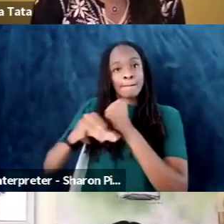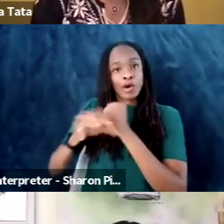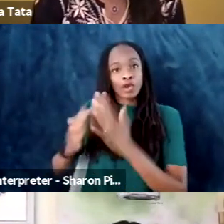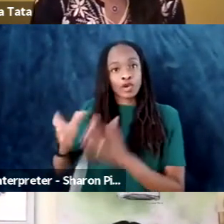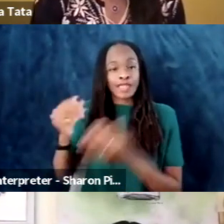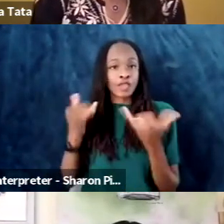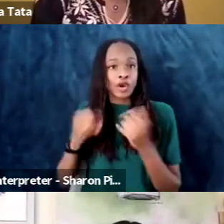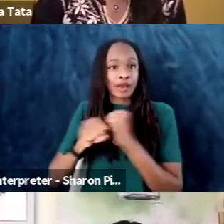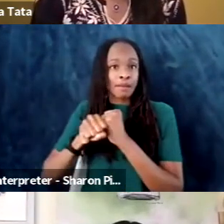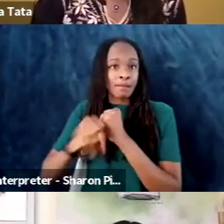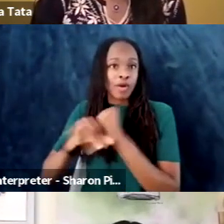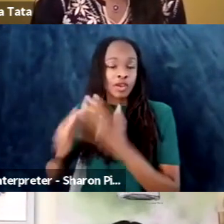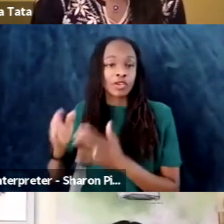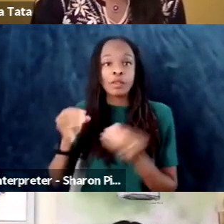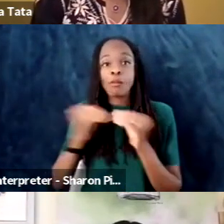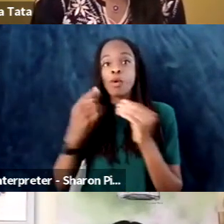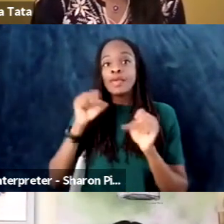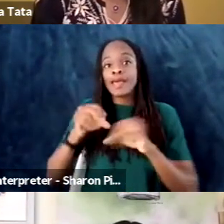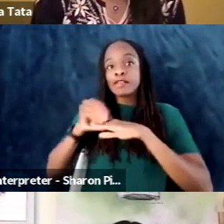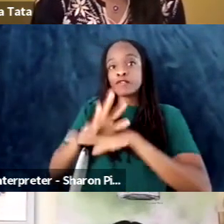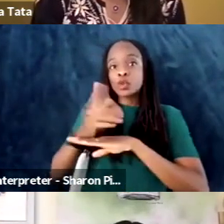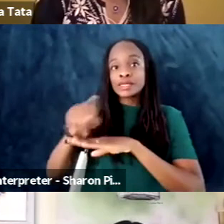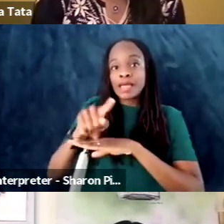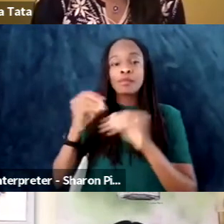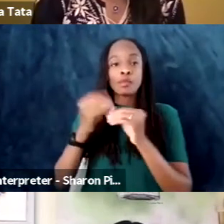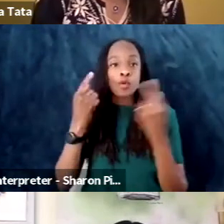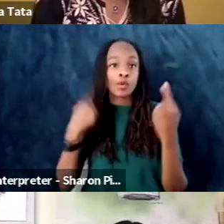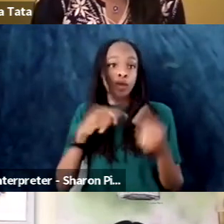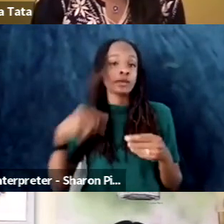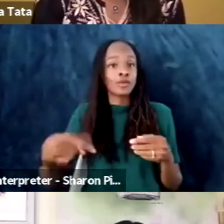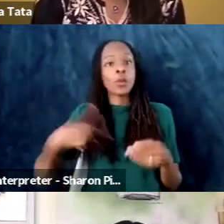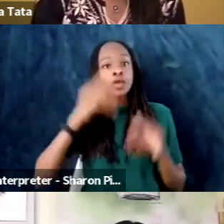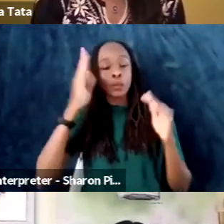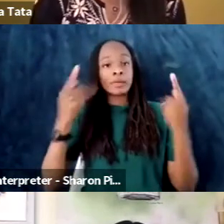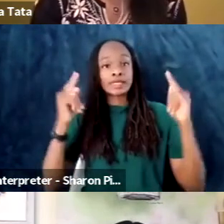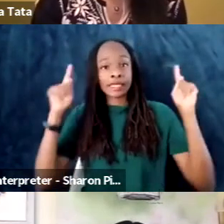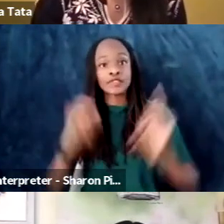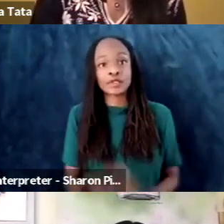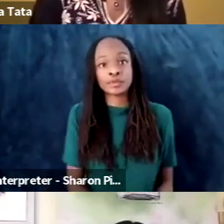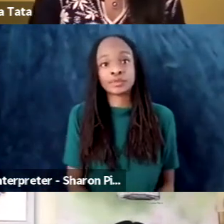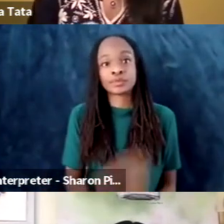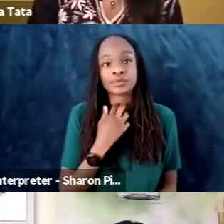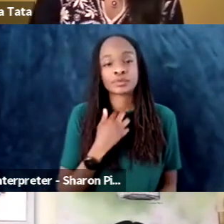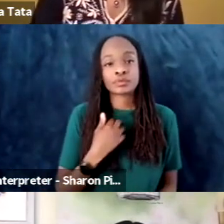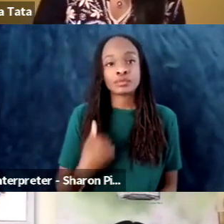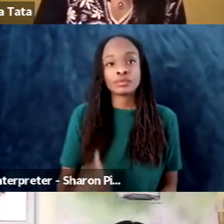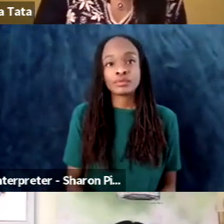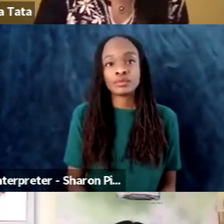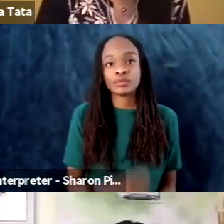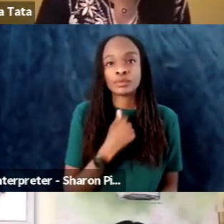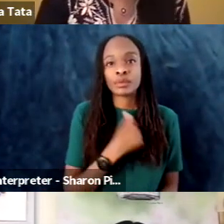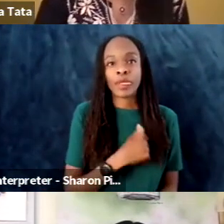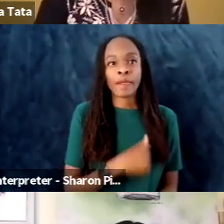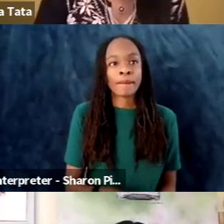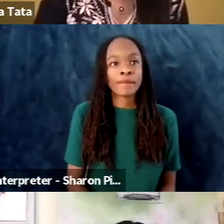And the more we can influence them, the more successful we will be. Yeah, and I